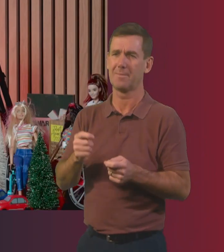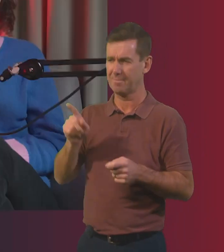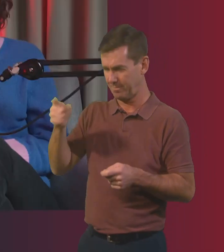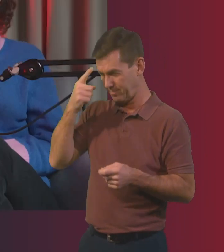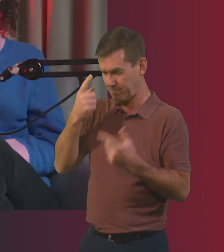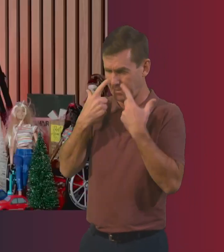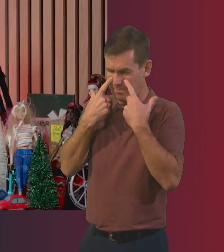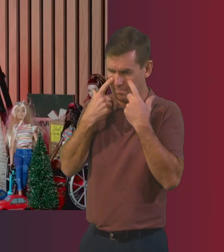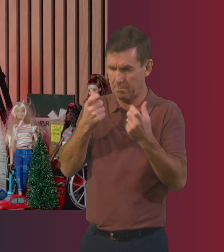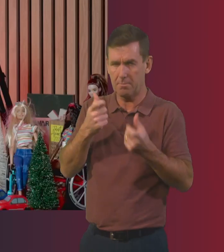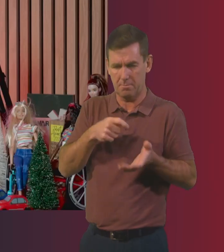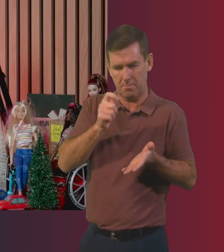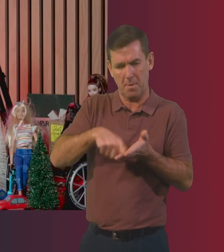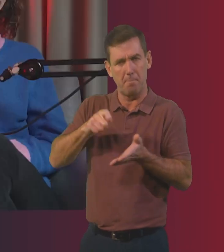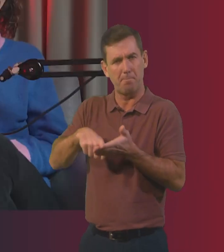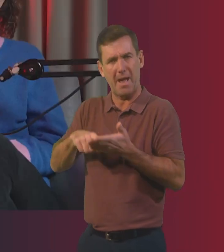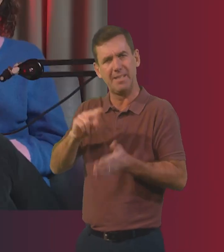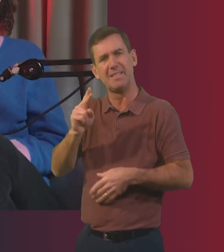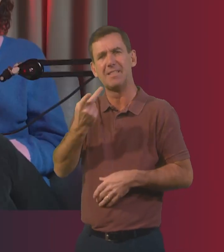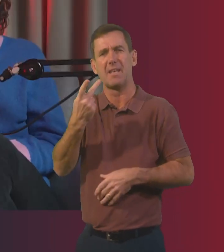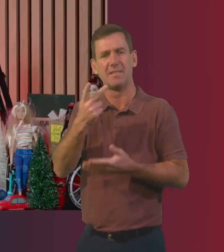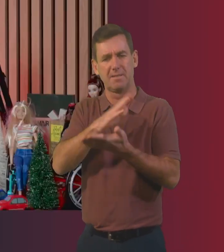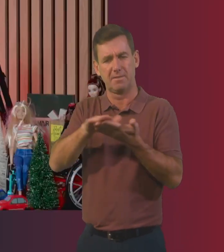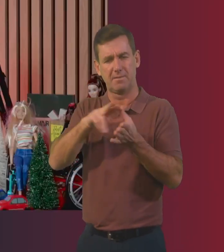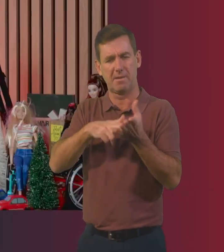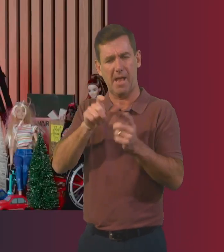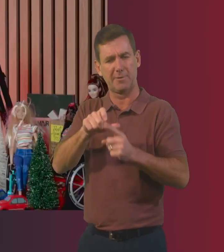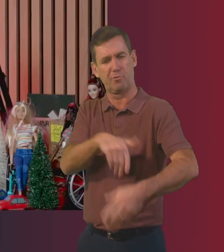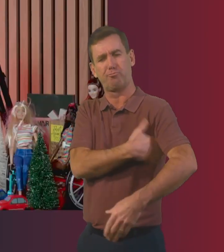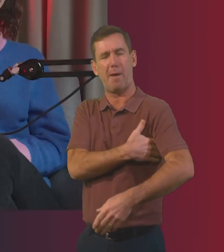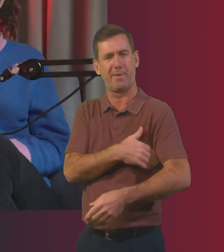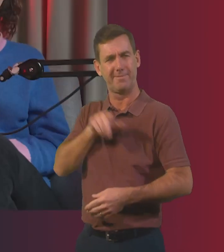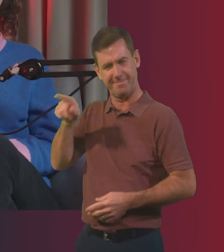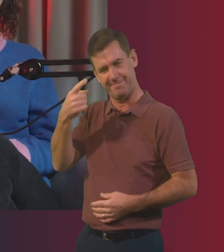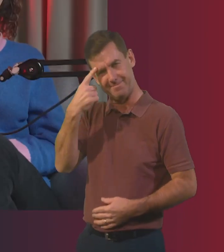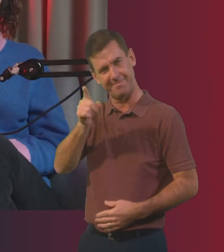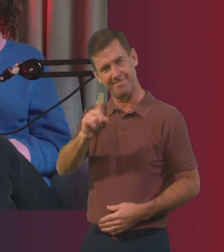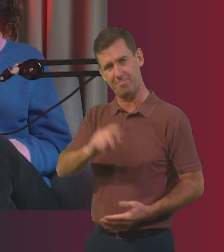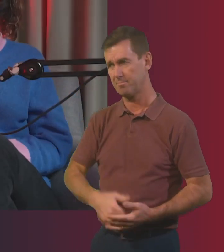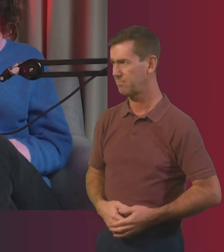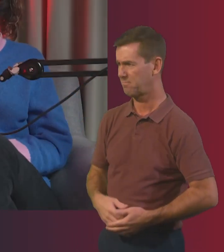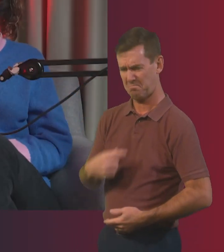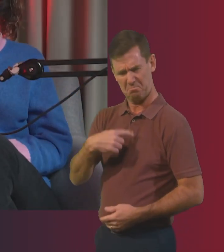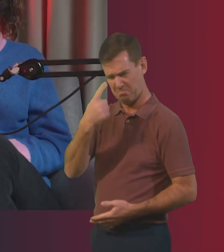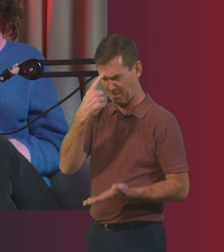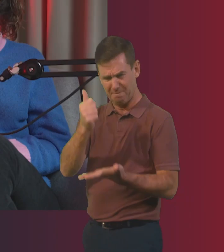thrifting. Second-hand crap. How do you feel about it? I think it's great. Yeah. I